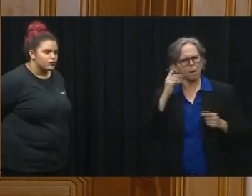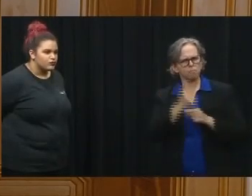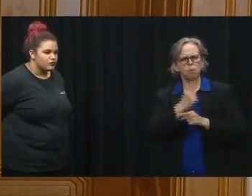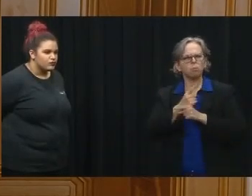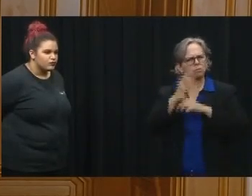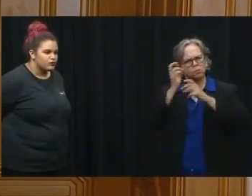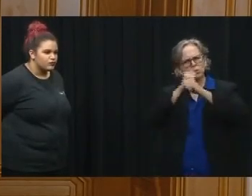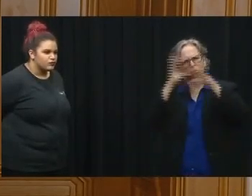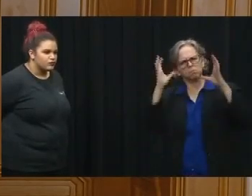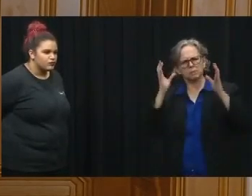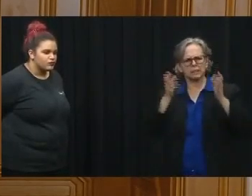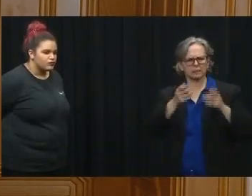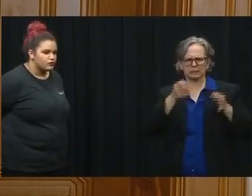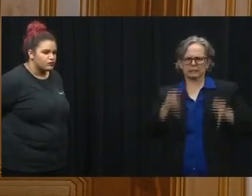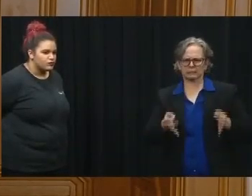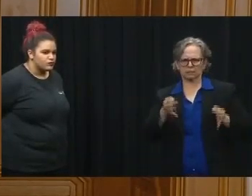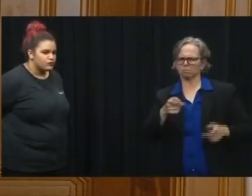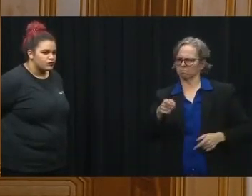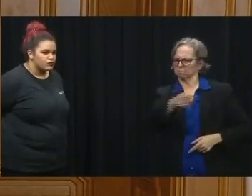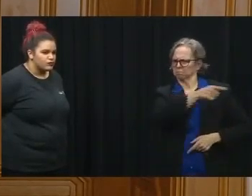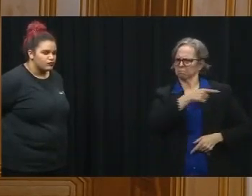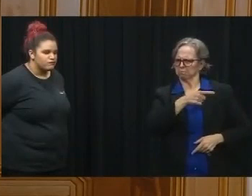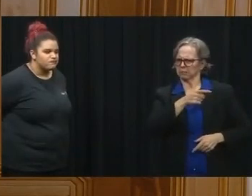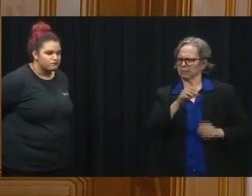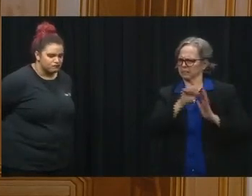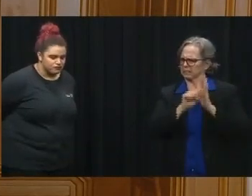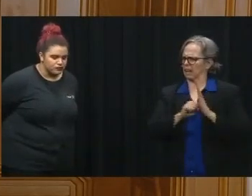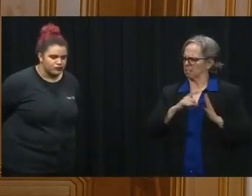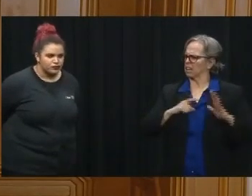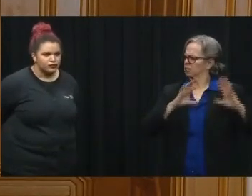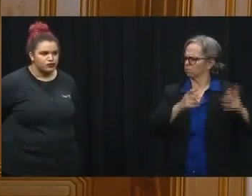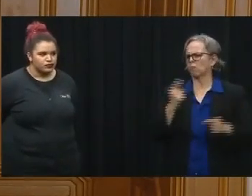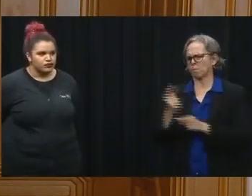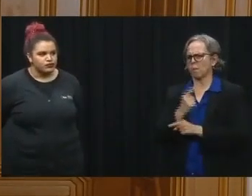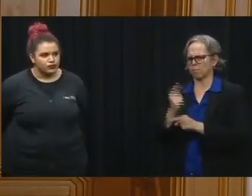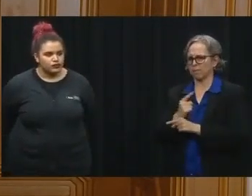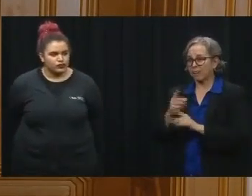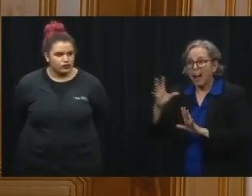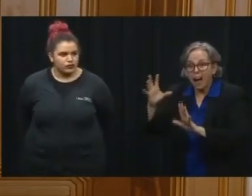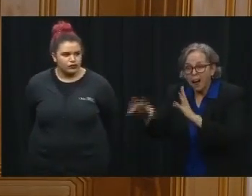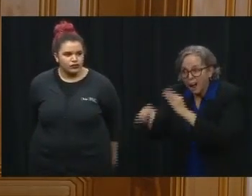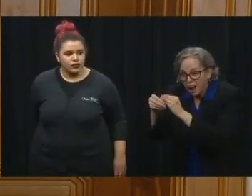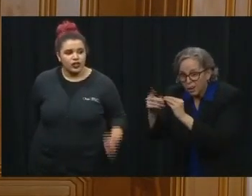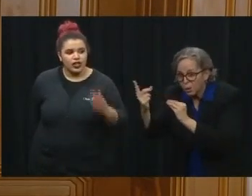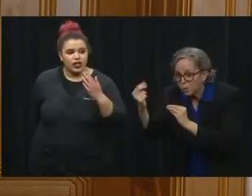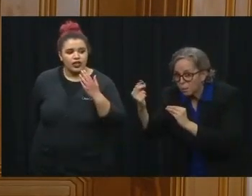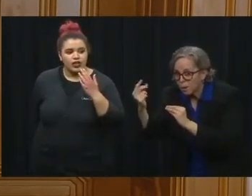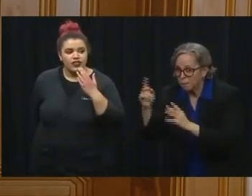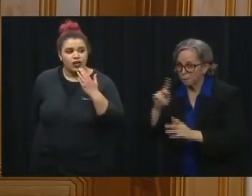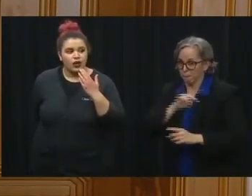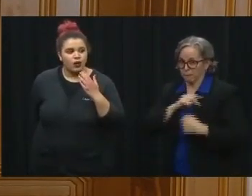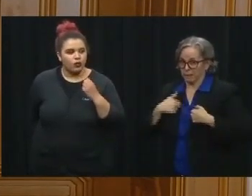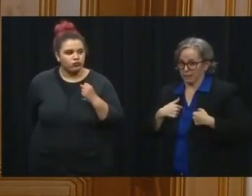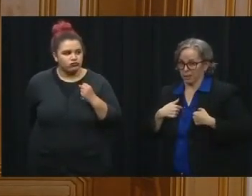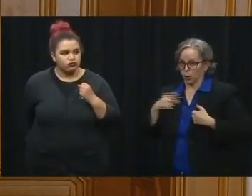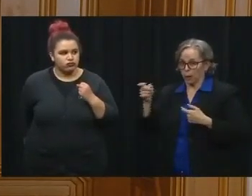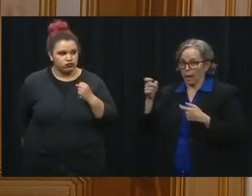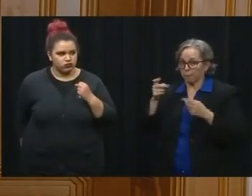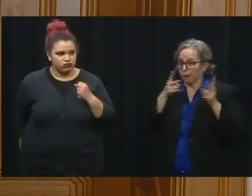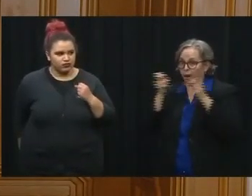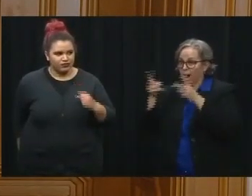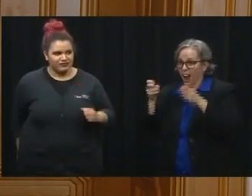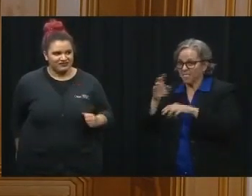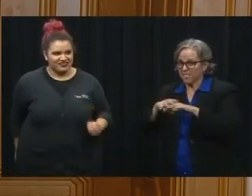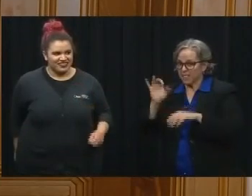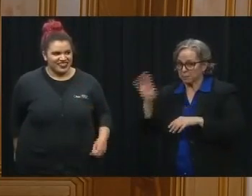forward by the state legislature. Thank you. And just Andy, again, on a personal note, since you keep putting things up on Facebook that my wife